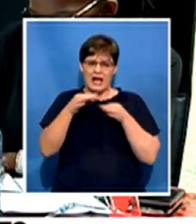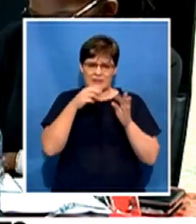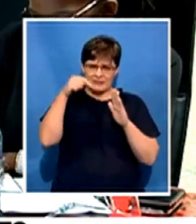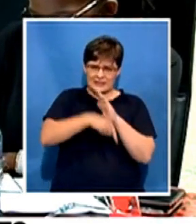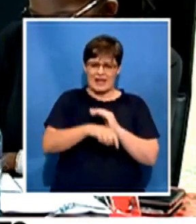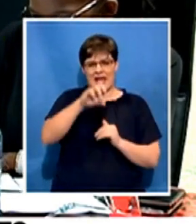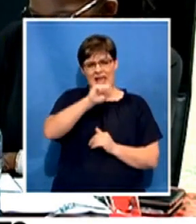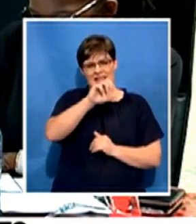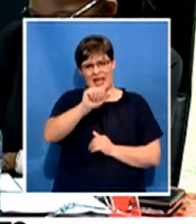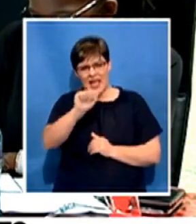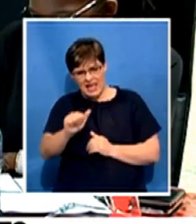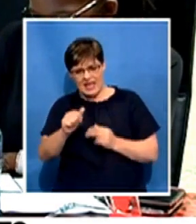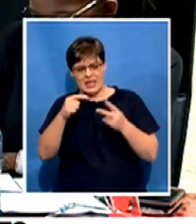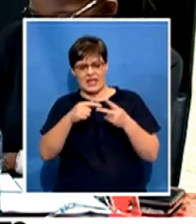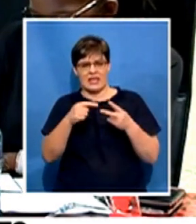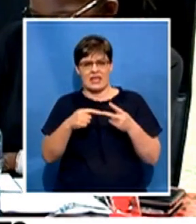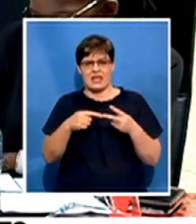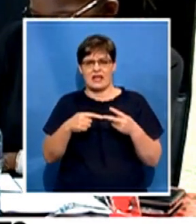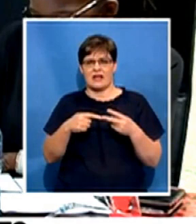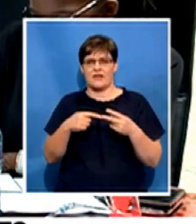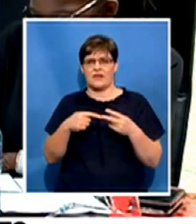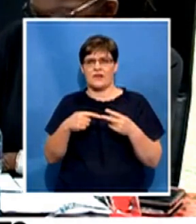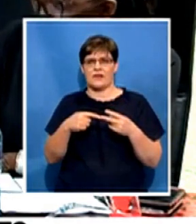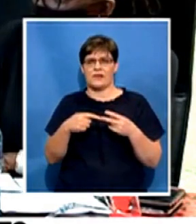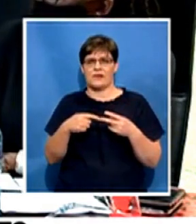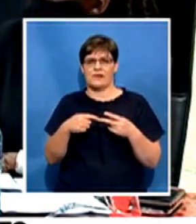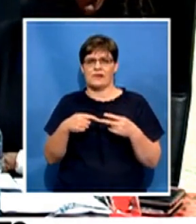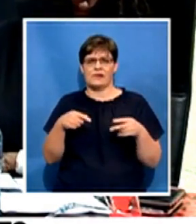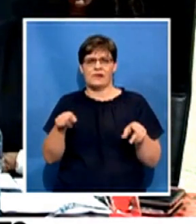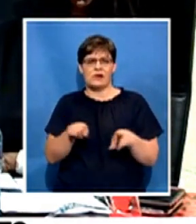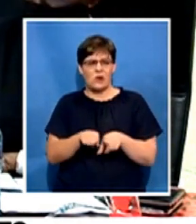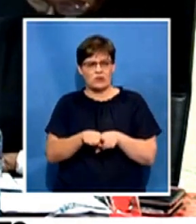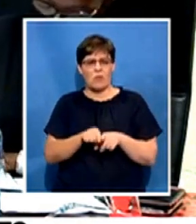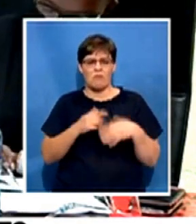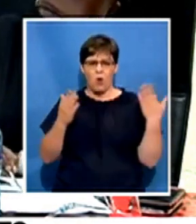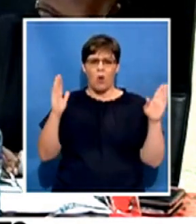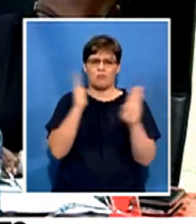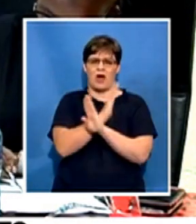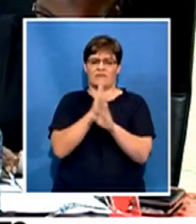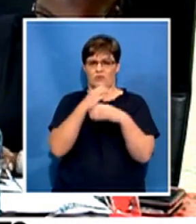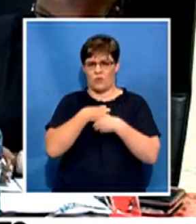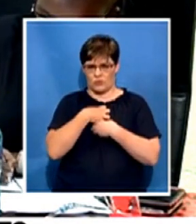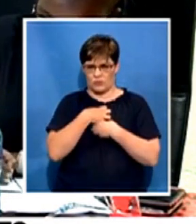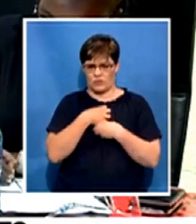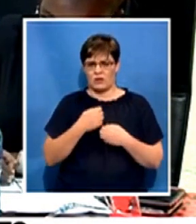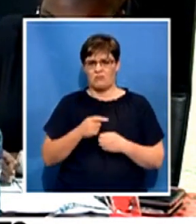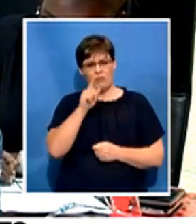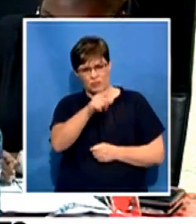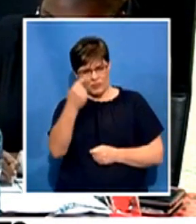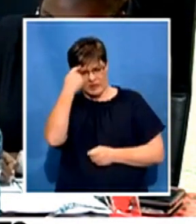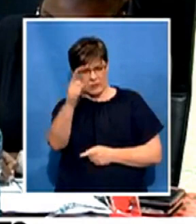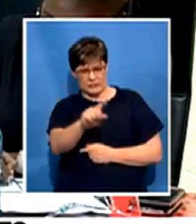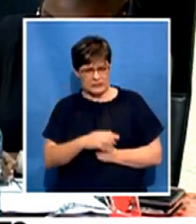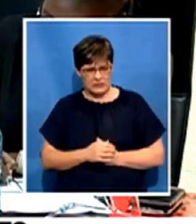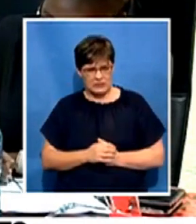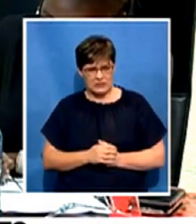will be mostly private owned. What's your take on that and that announcement? Thank you.